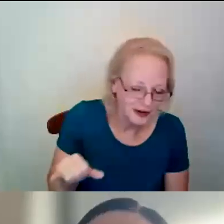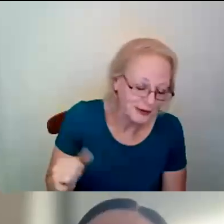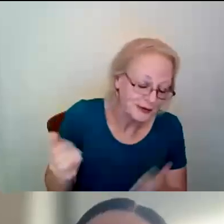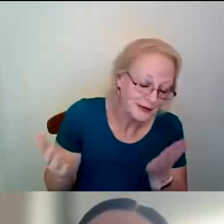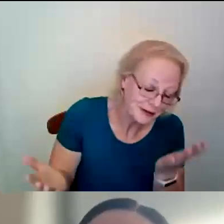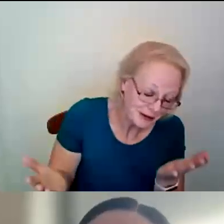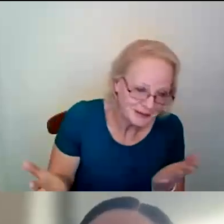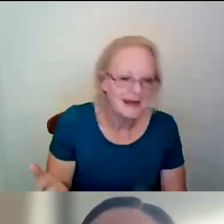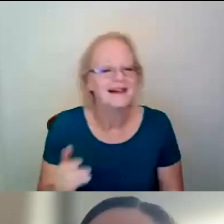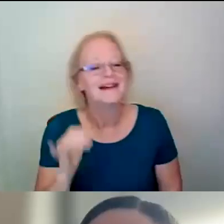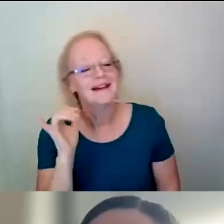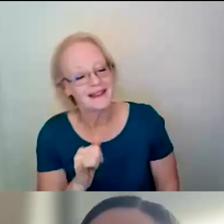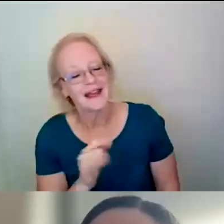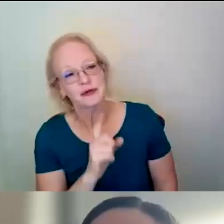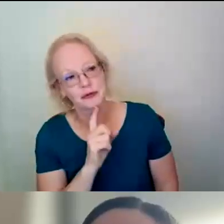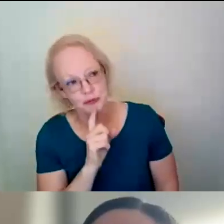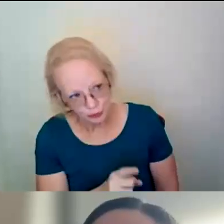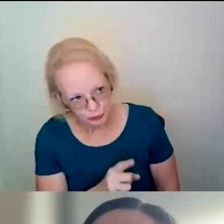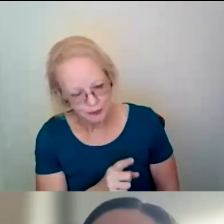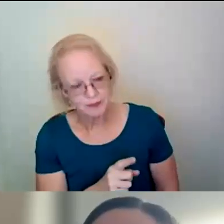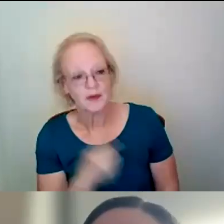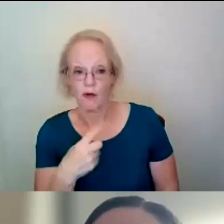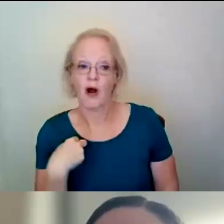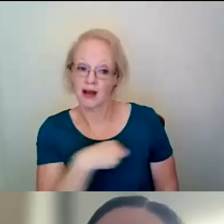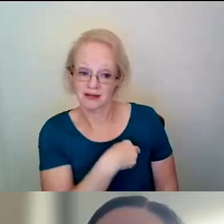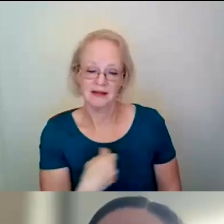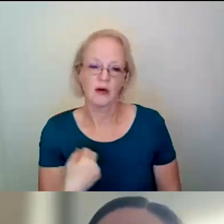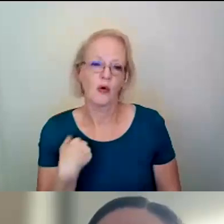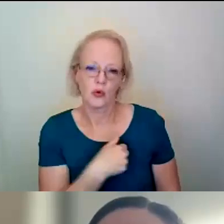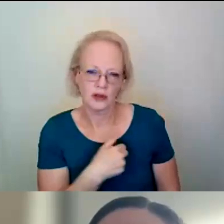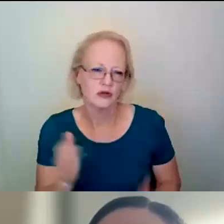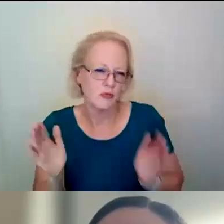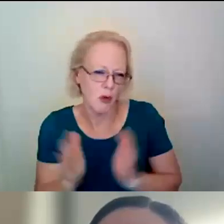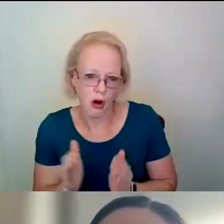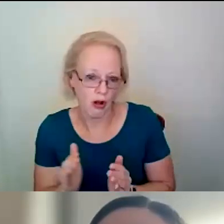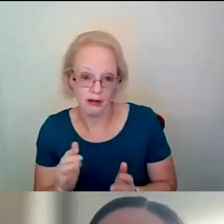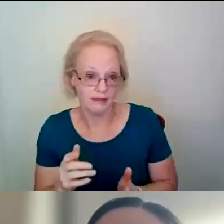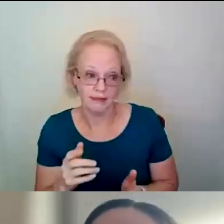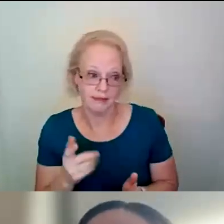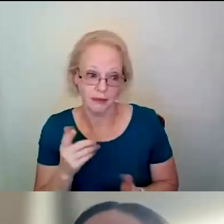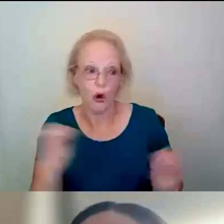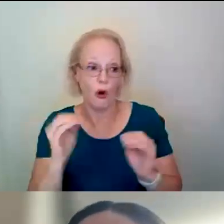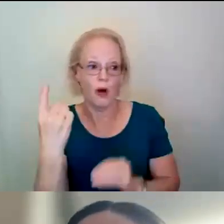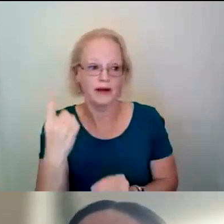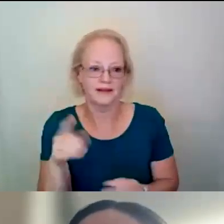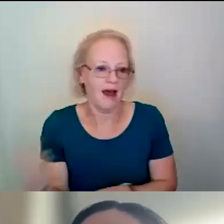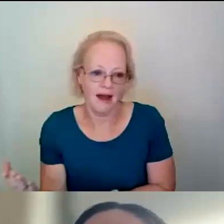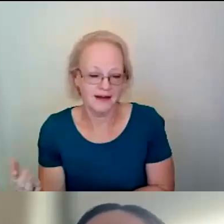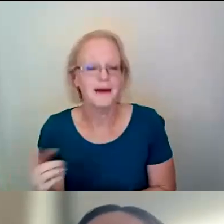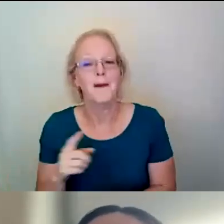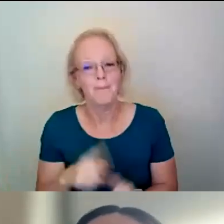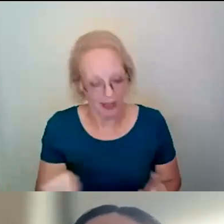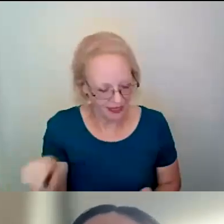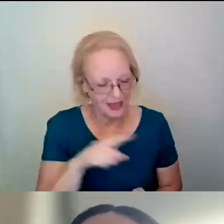that is true. And for us, we're small enough at this point that no one died, but they're young enough that